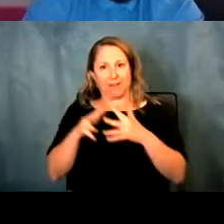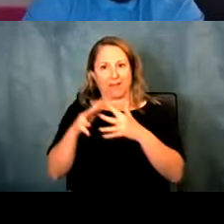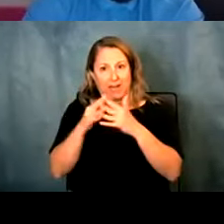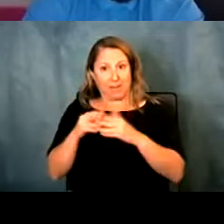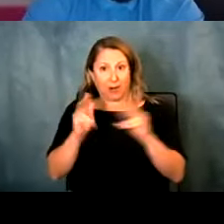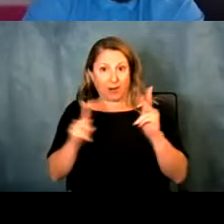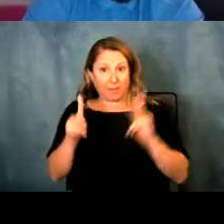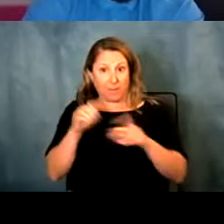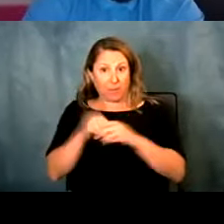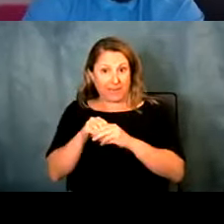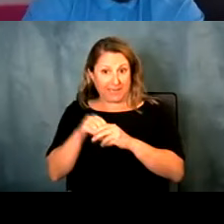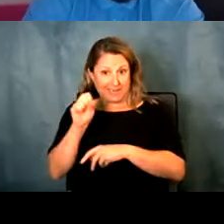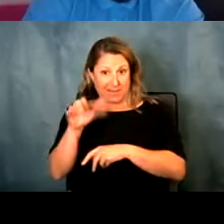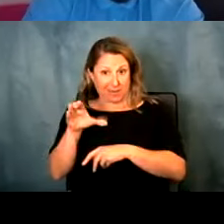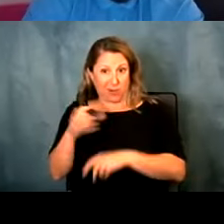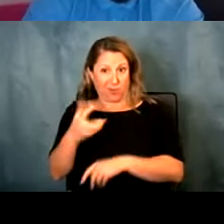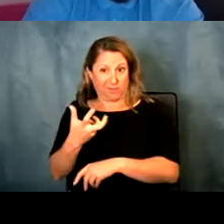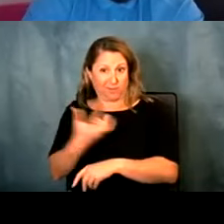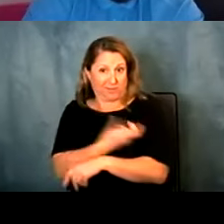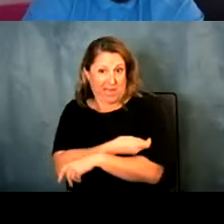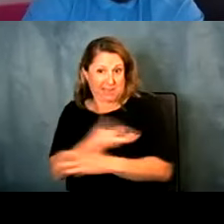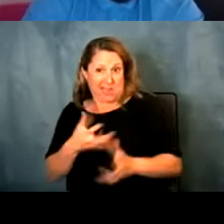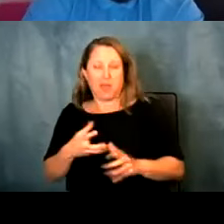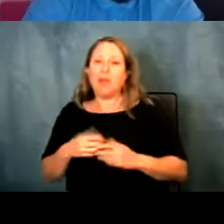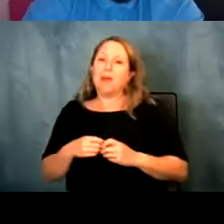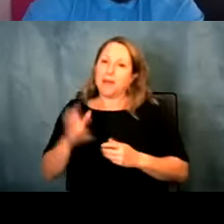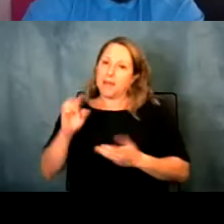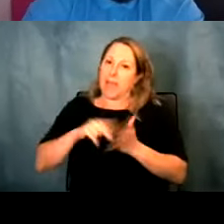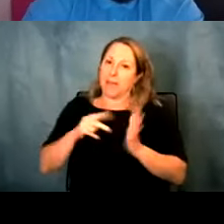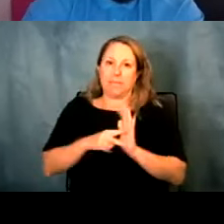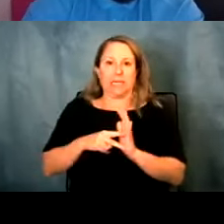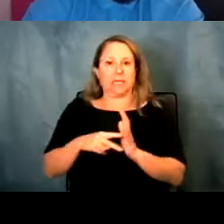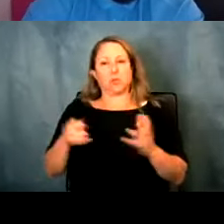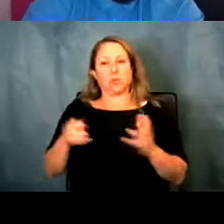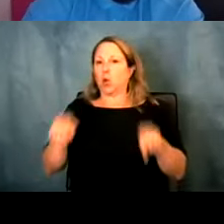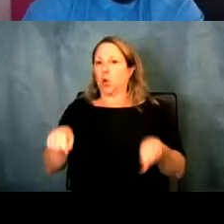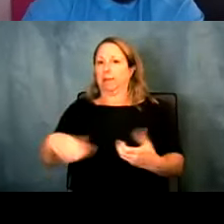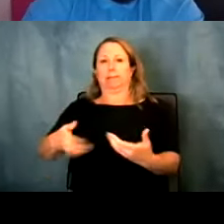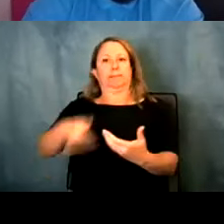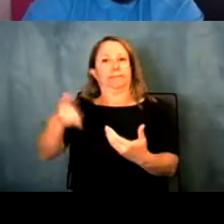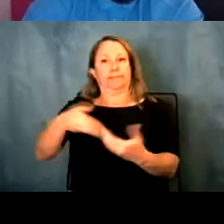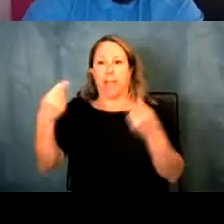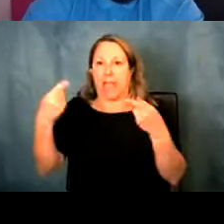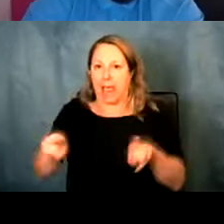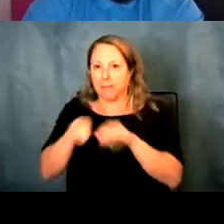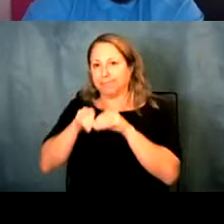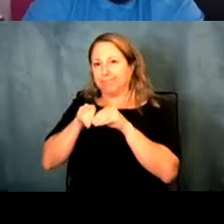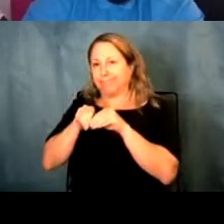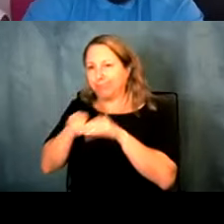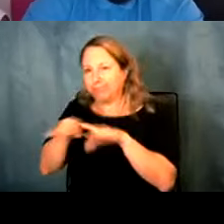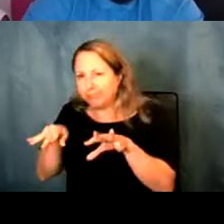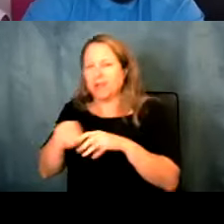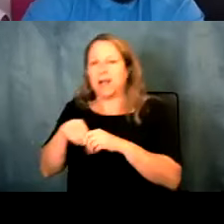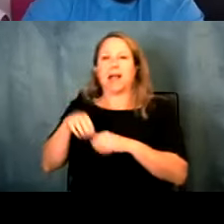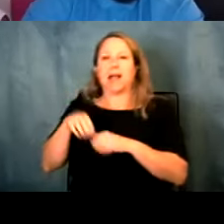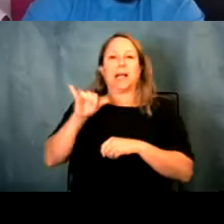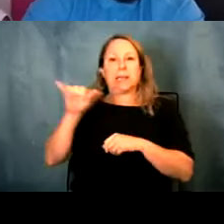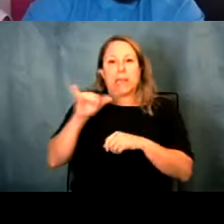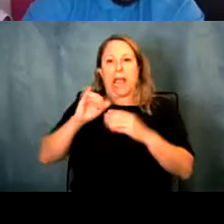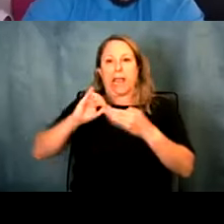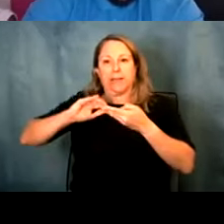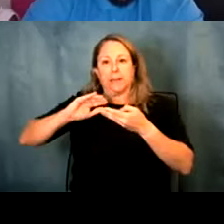we're poised to have a hyperlocal outbreak in either our neighborhoods, our churches. This is one of